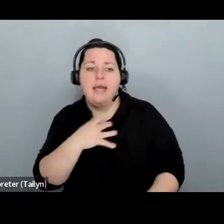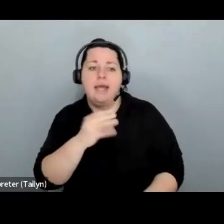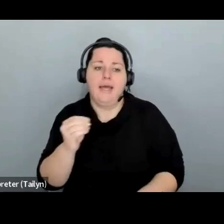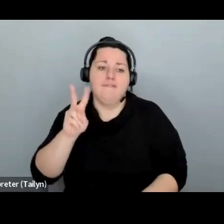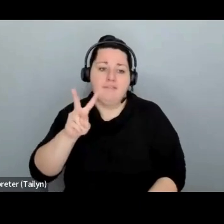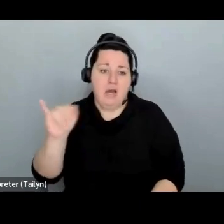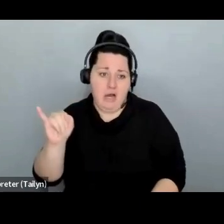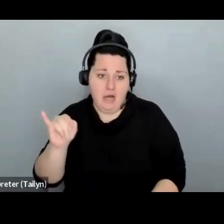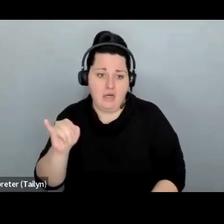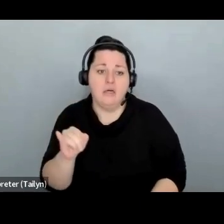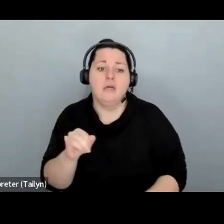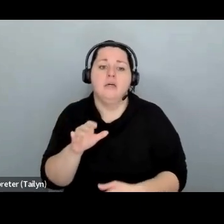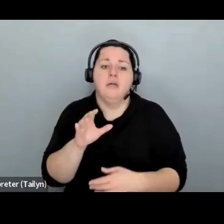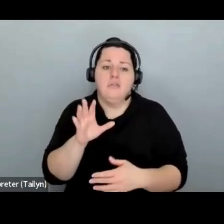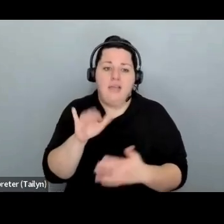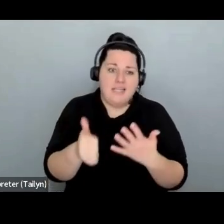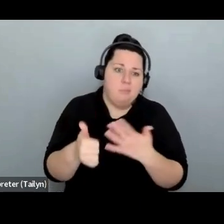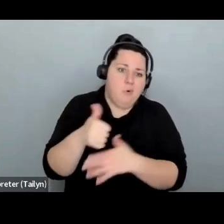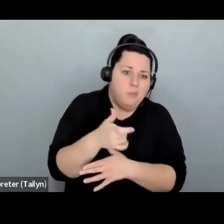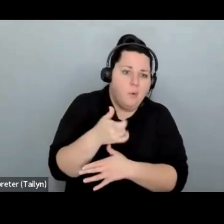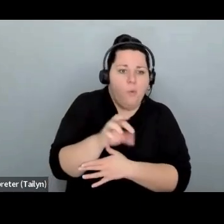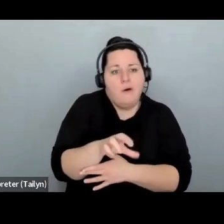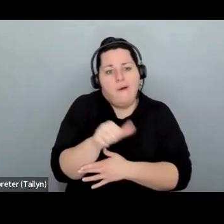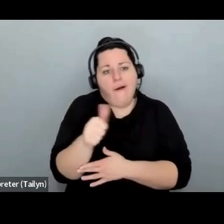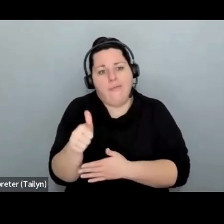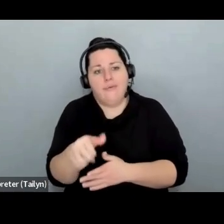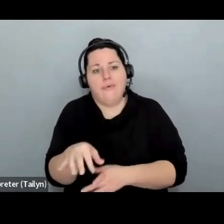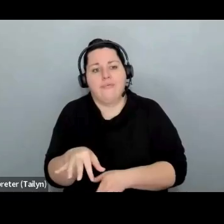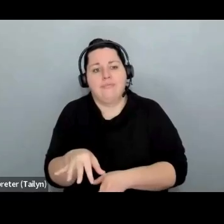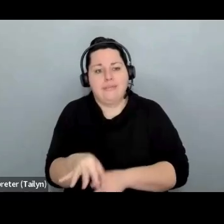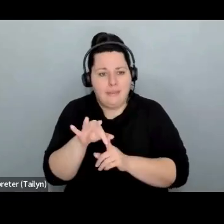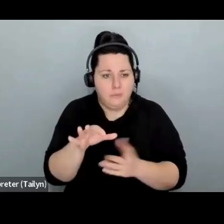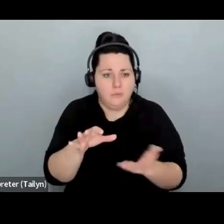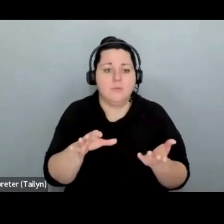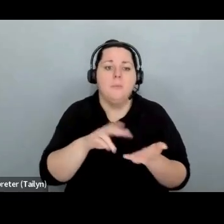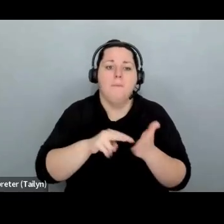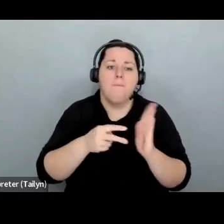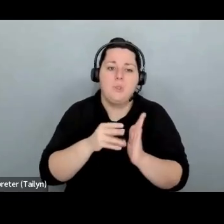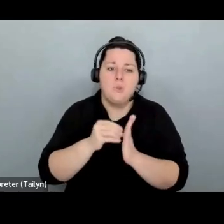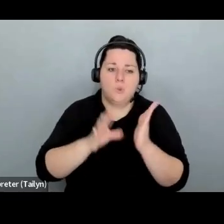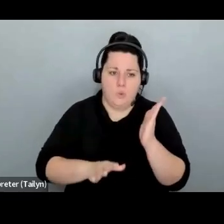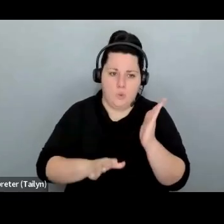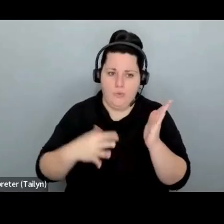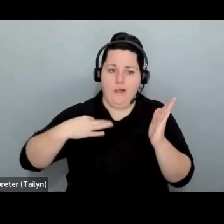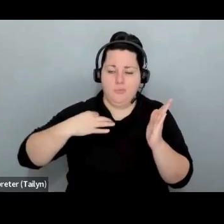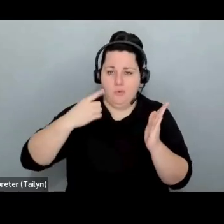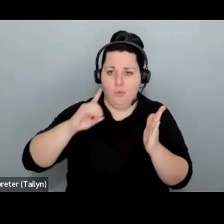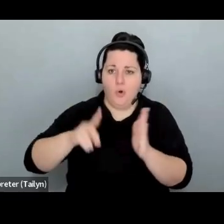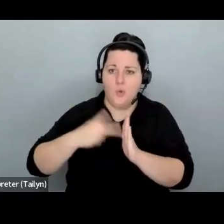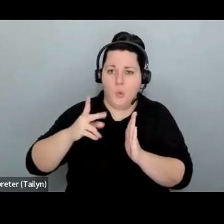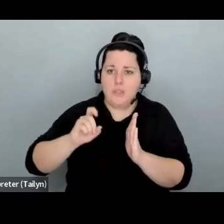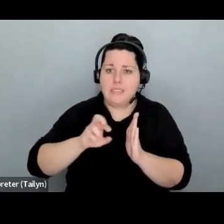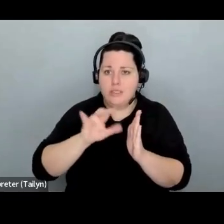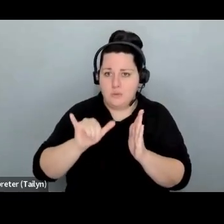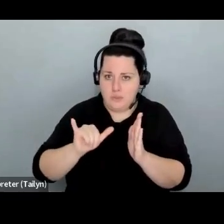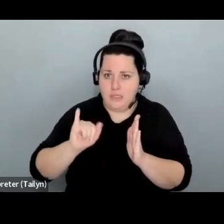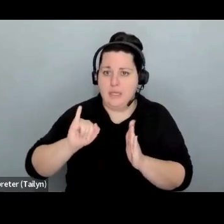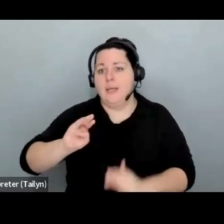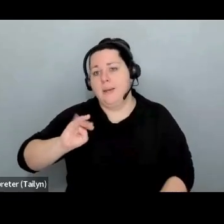impairments as primary or other exceptionalities, then the student must be made eligible for dual sensory